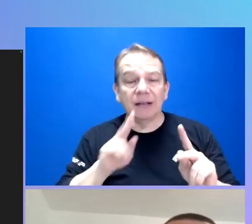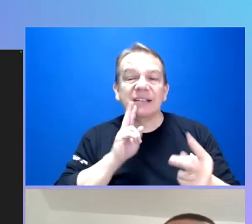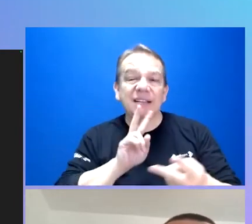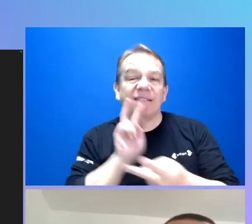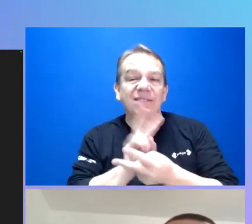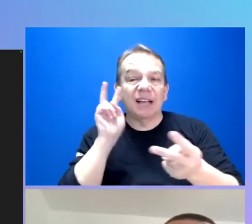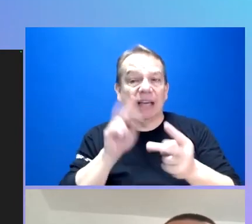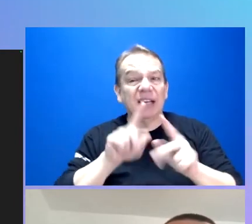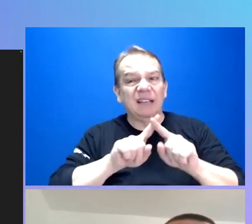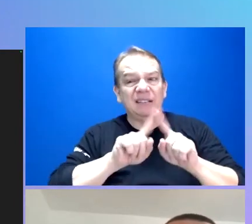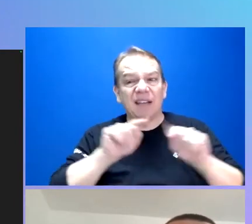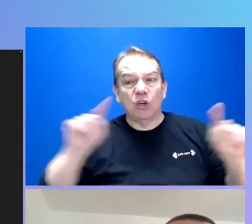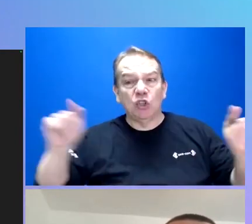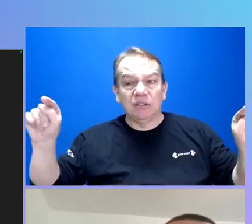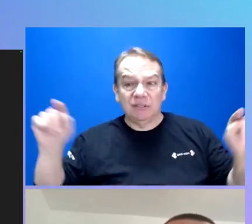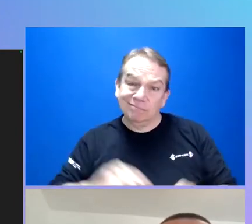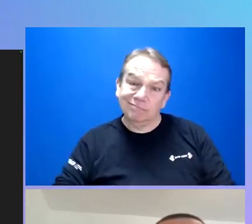diverse.